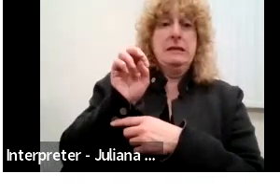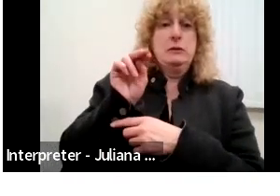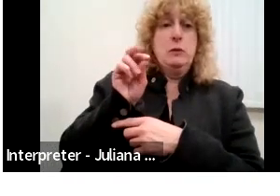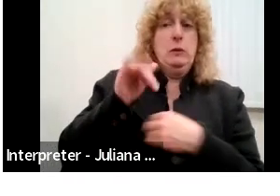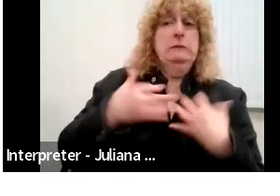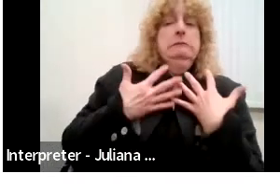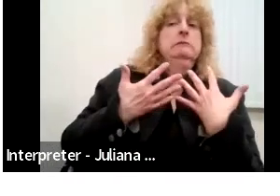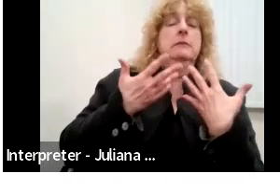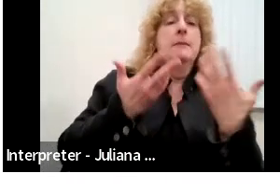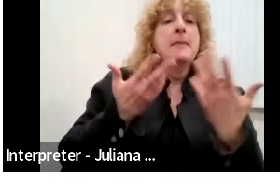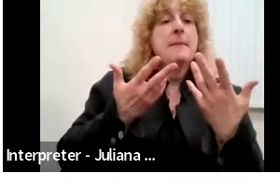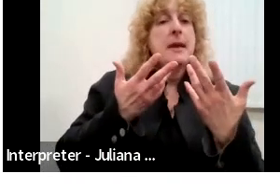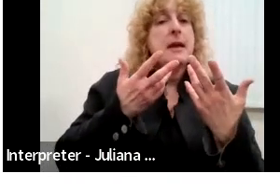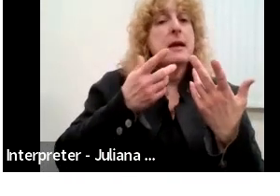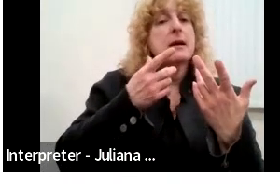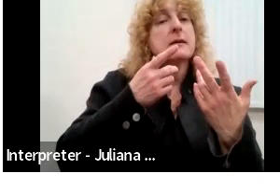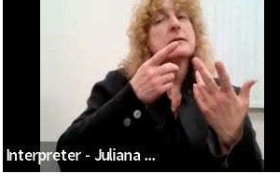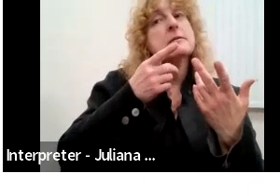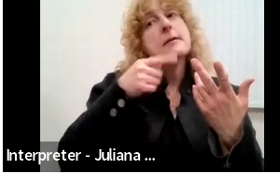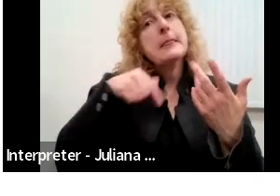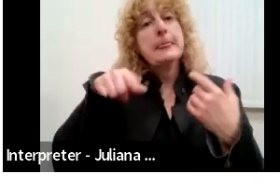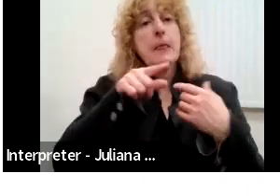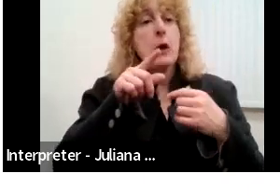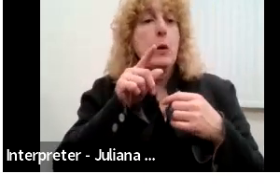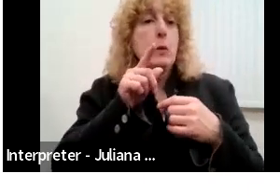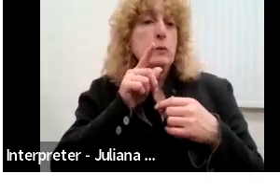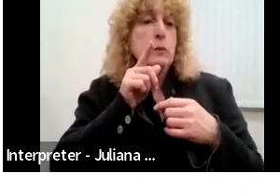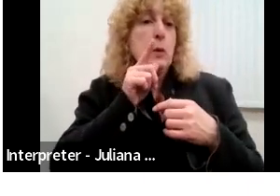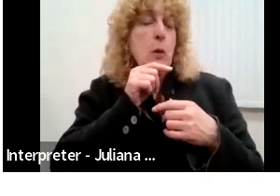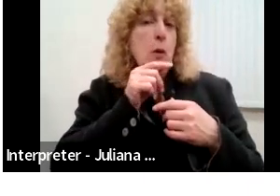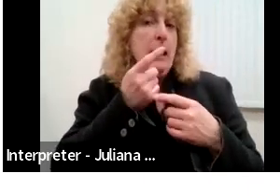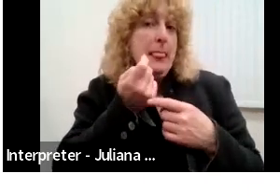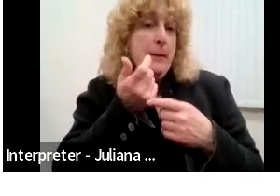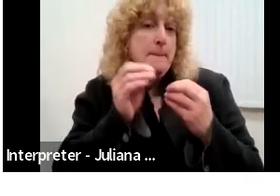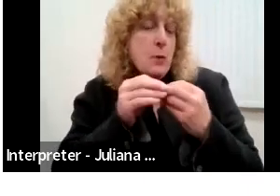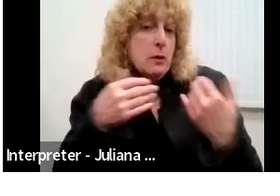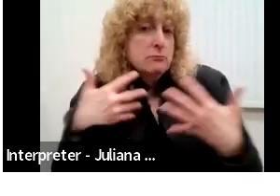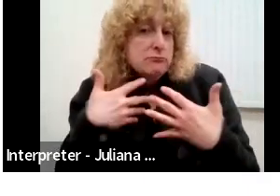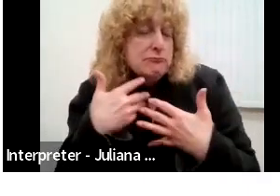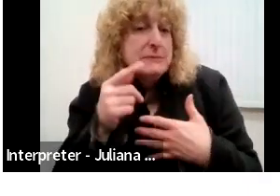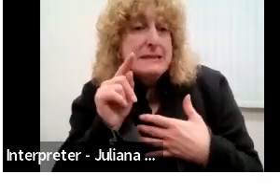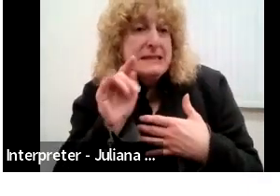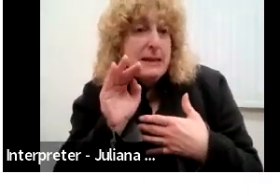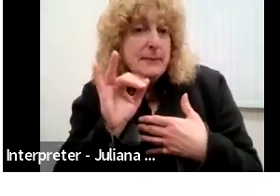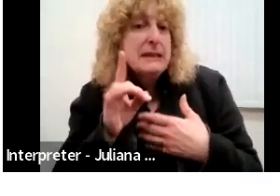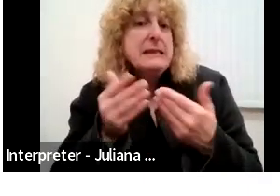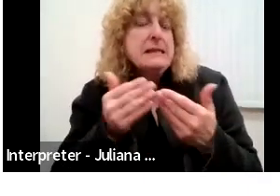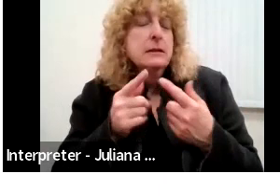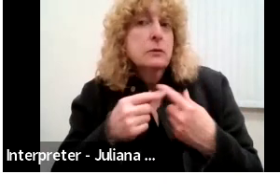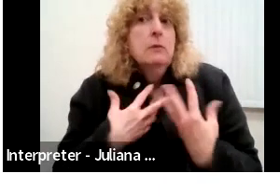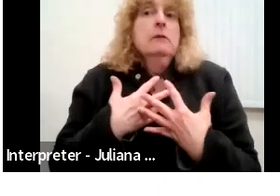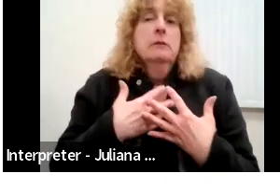about or you may see with people that avoid sensory. They may be a little bit more timid, startled or frightened